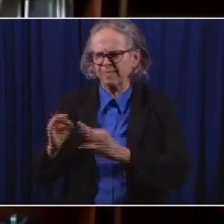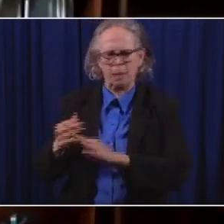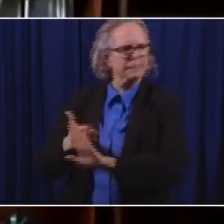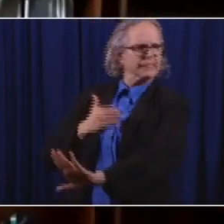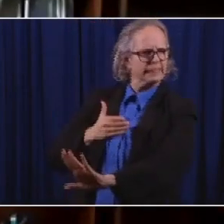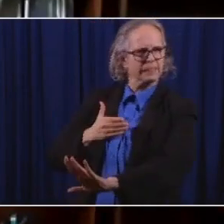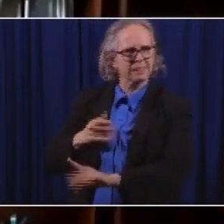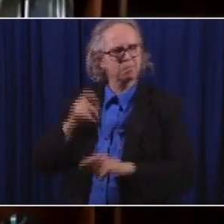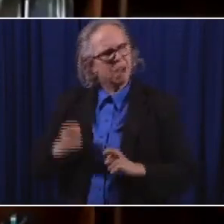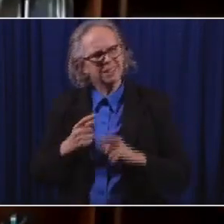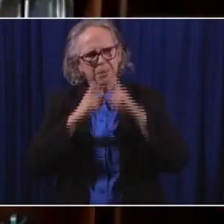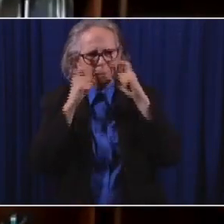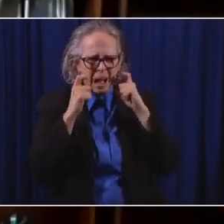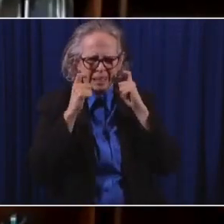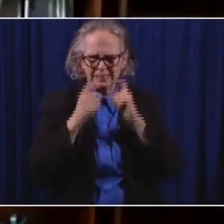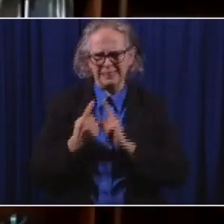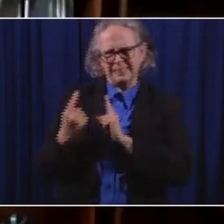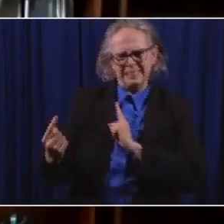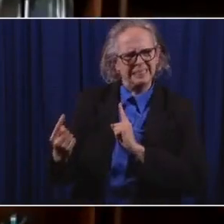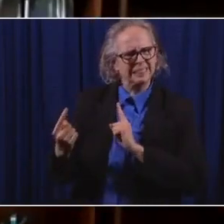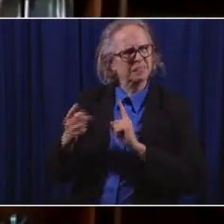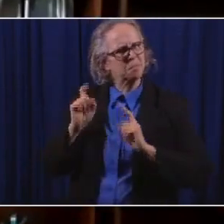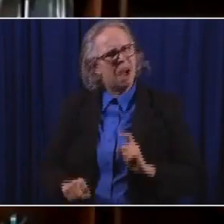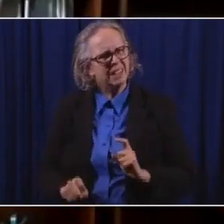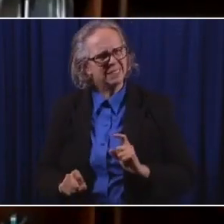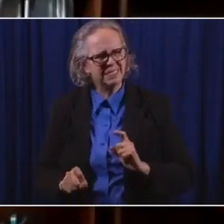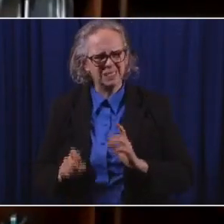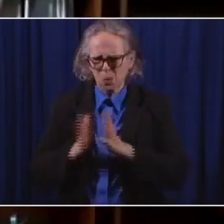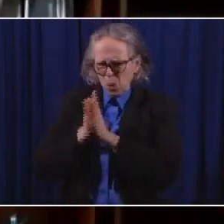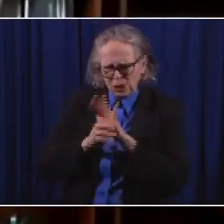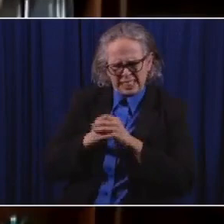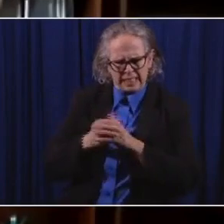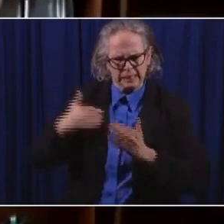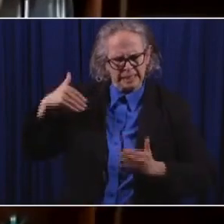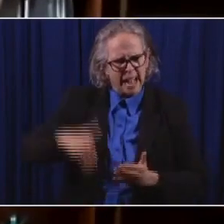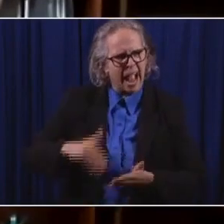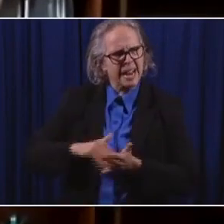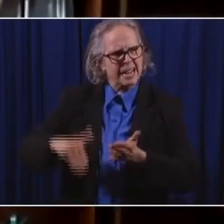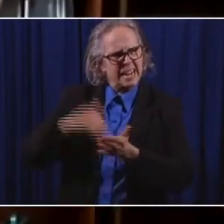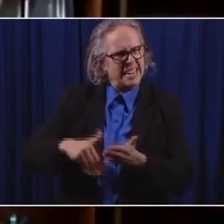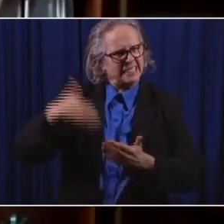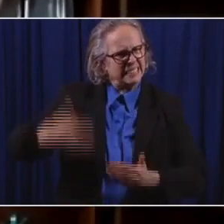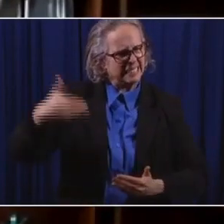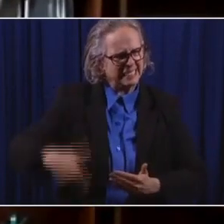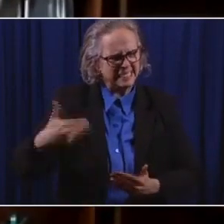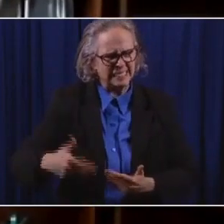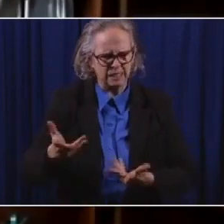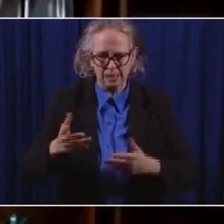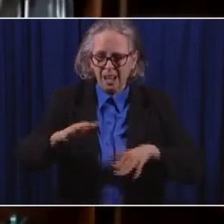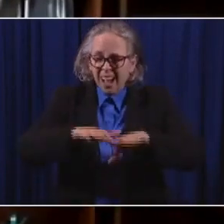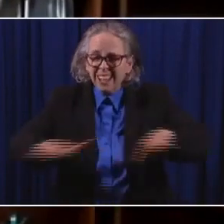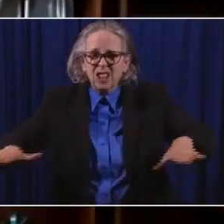your distance, wear your mask, wash your hands, and sanitize your environments.